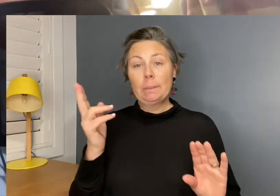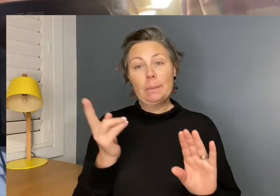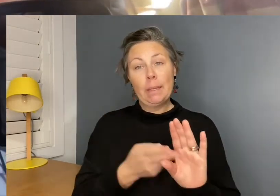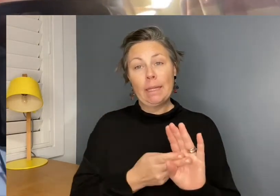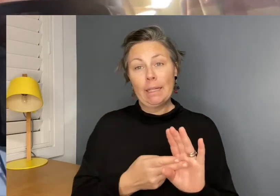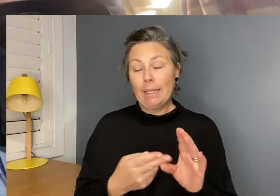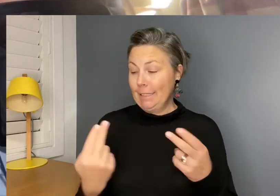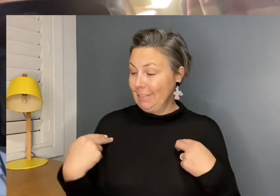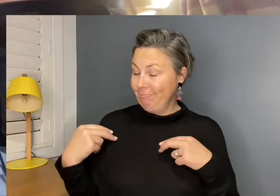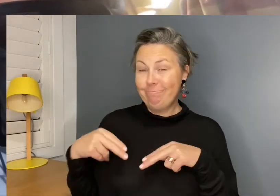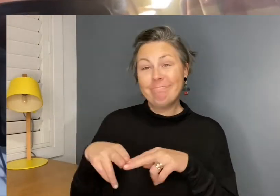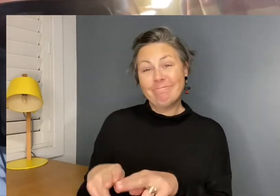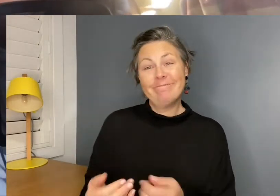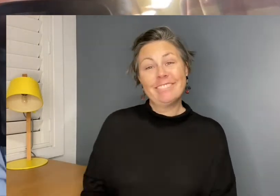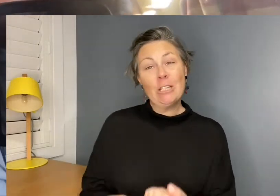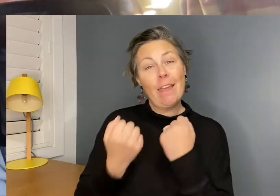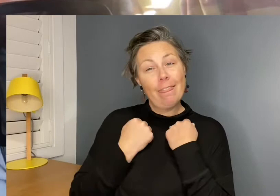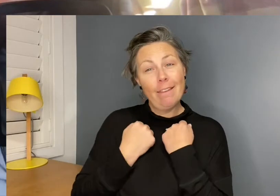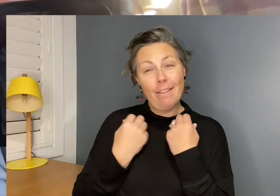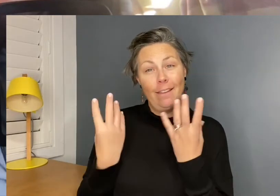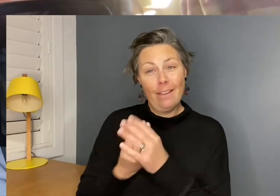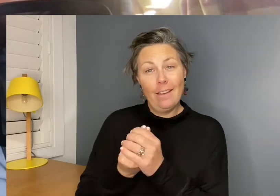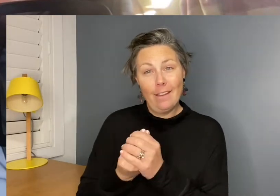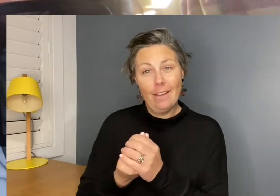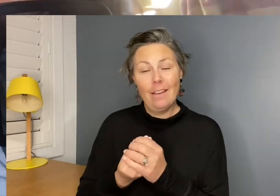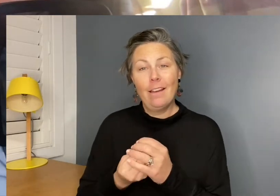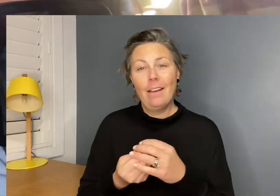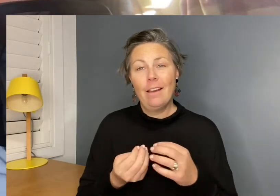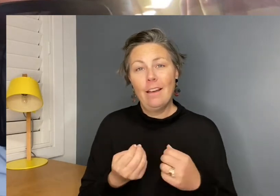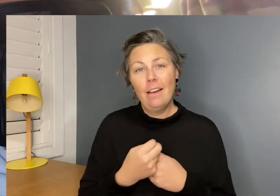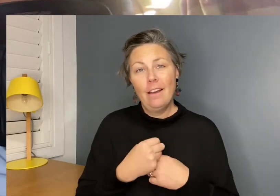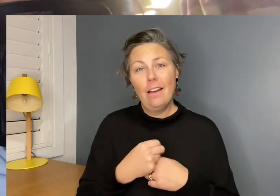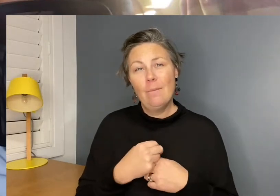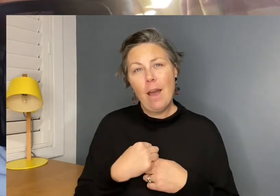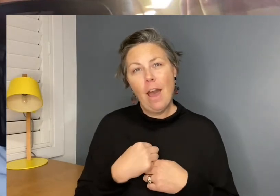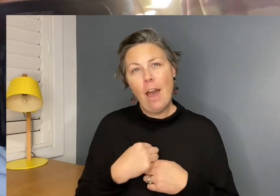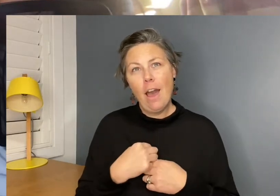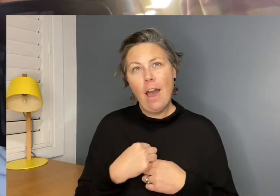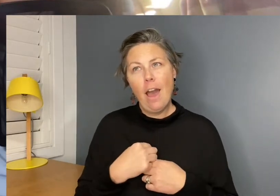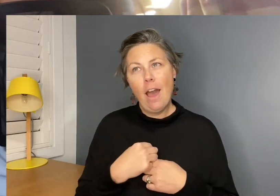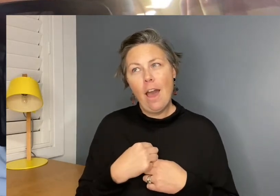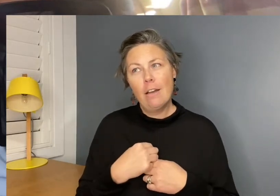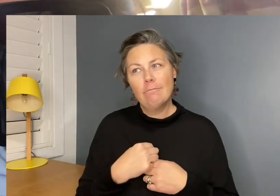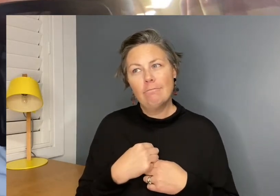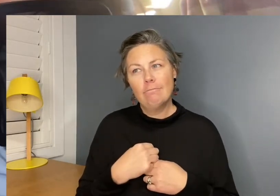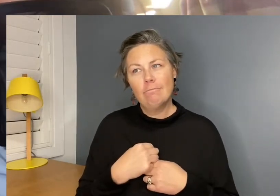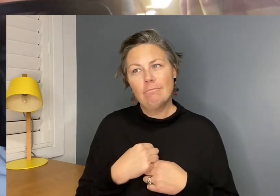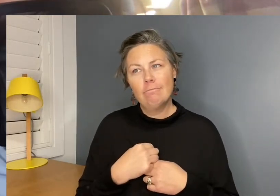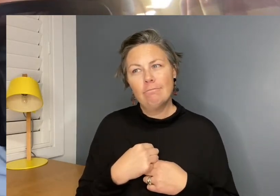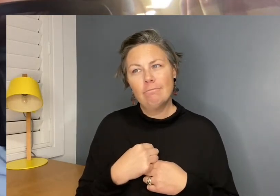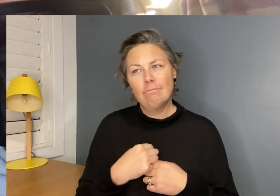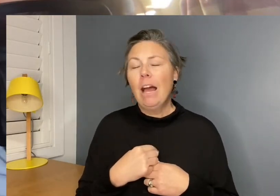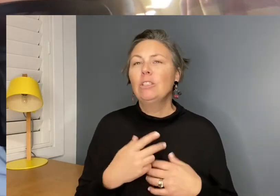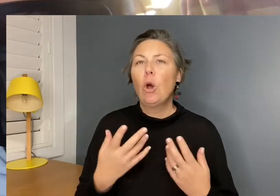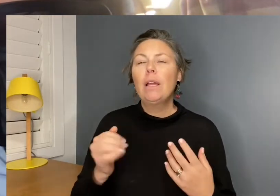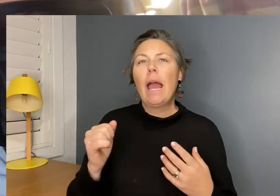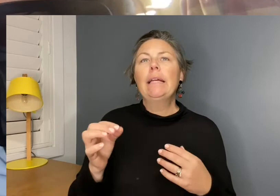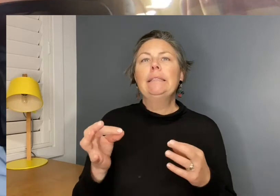So we were home in bed that night together. But I felt okay,